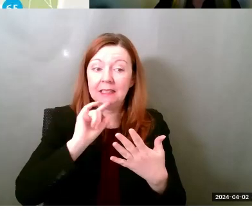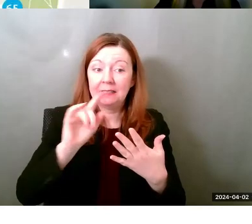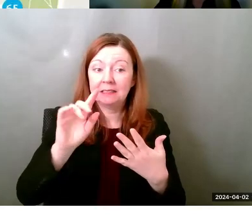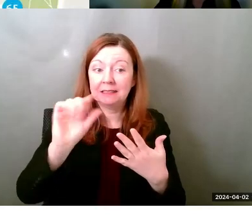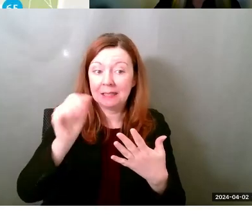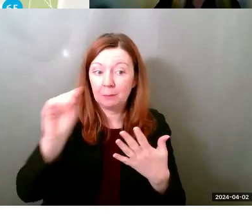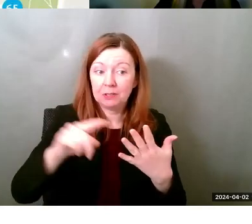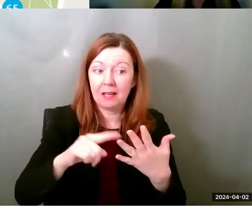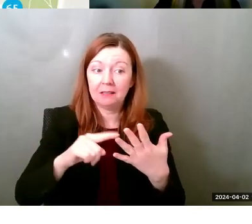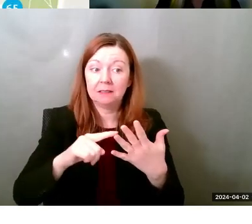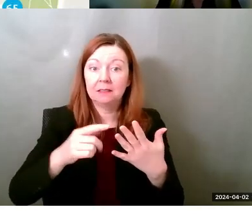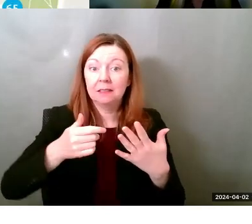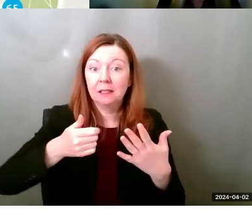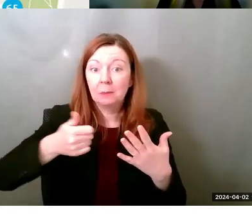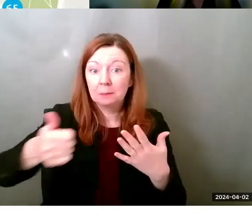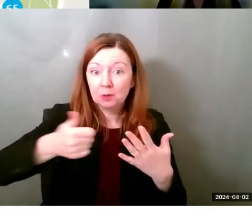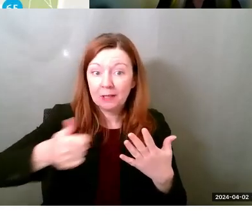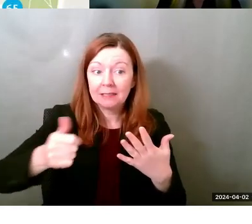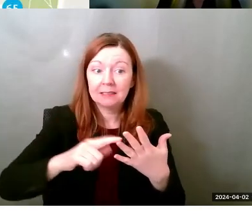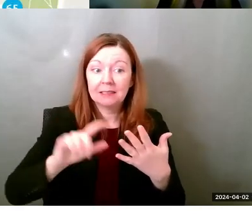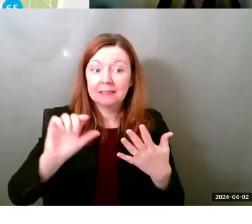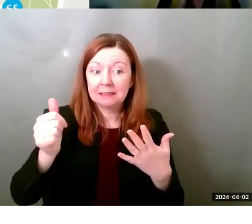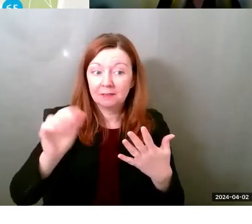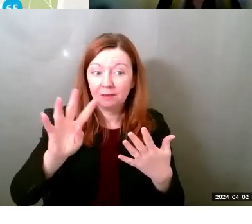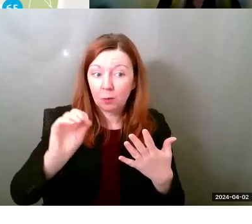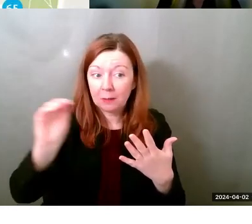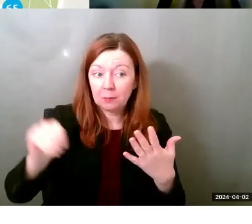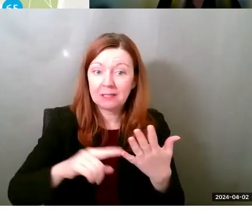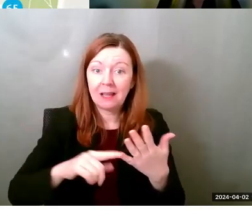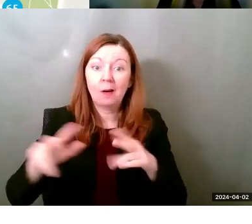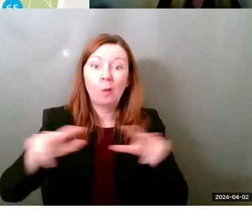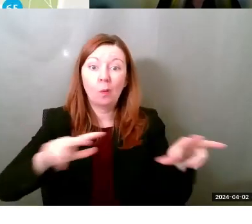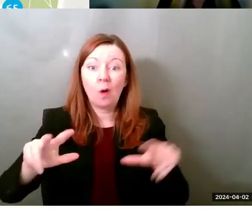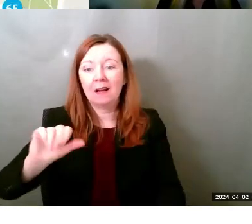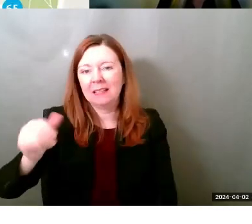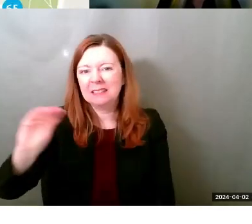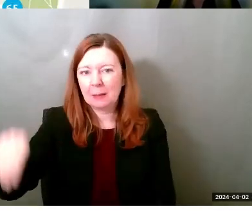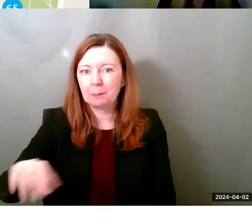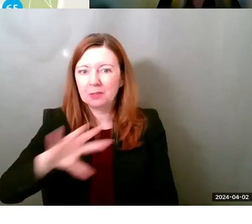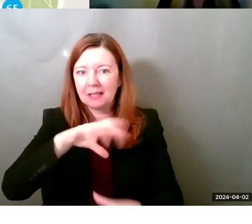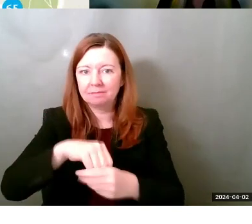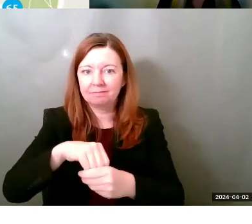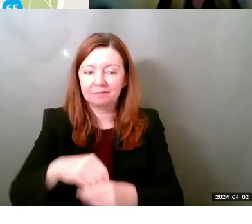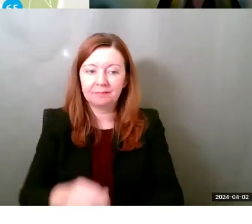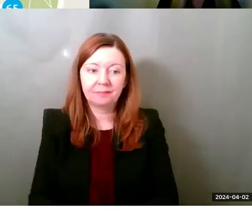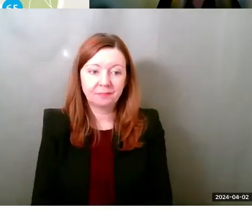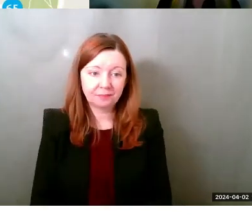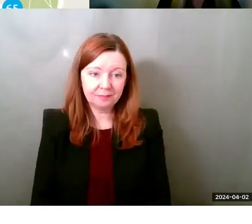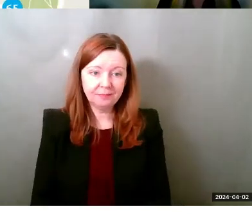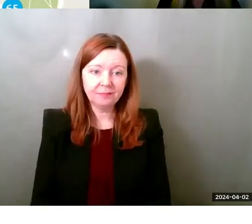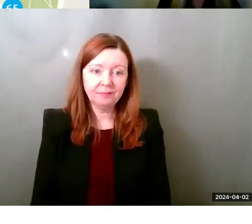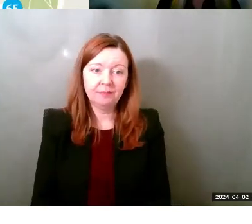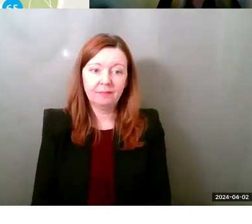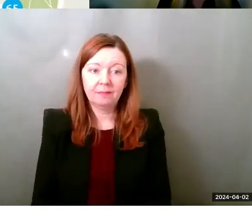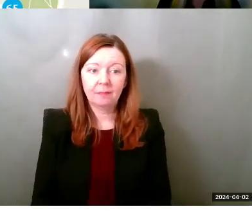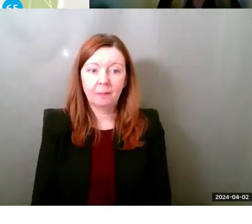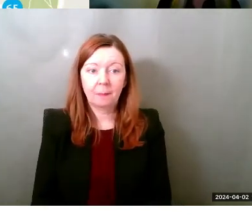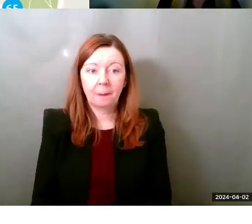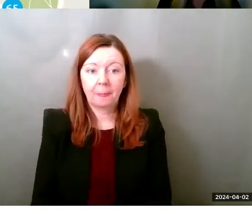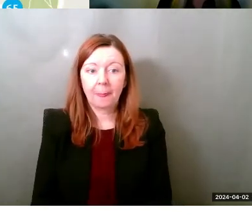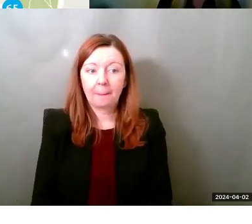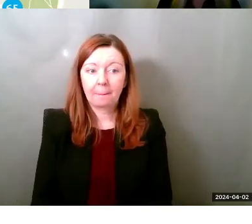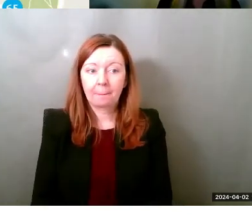40% transit, and 10% walking or other modes of transport. Next slide.